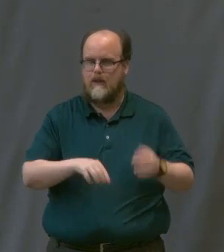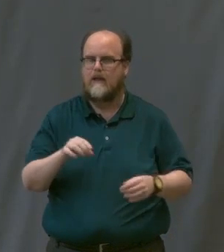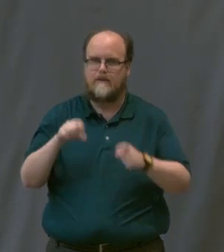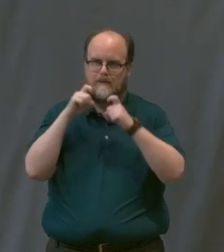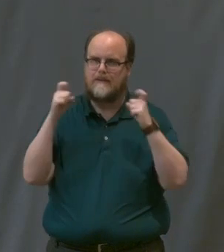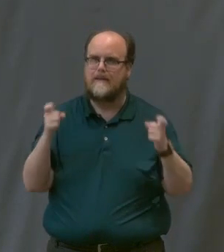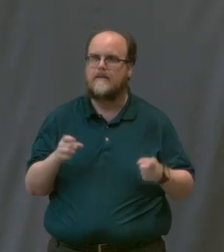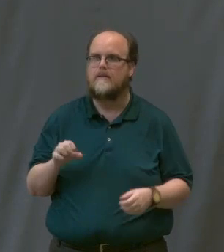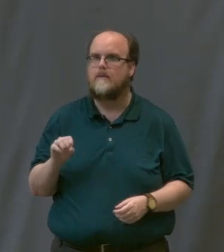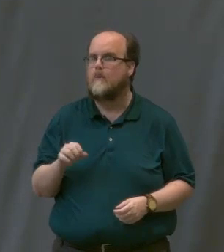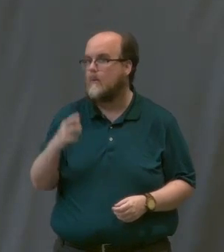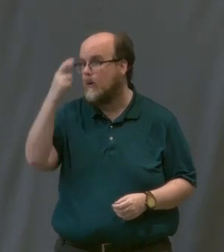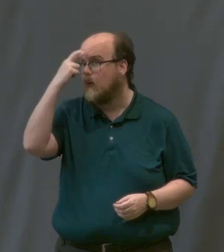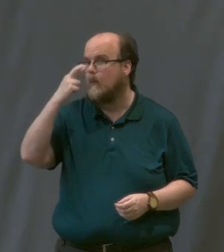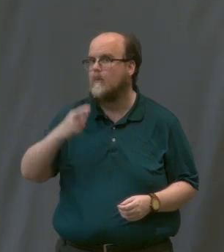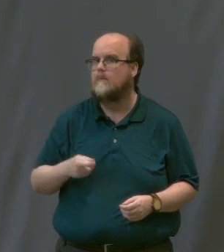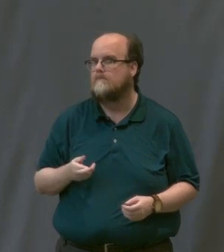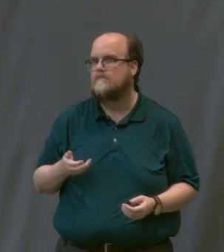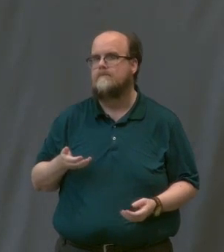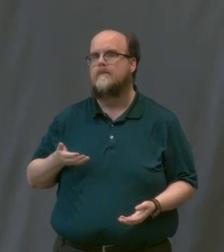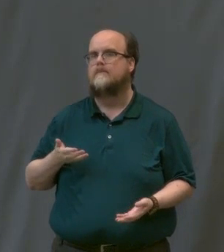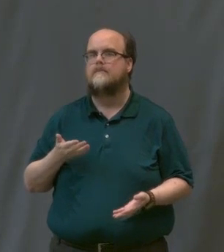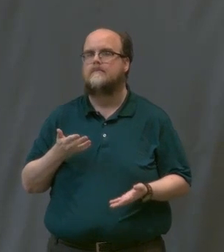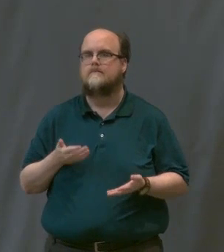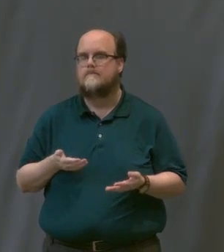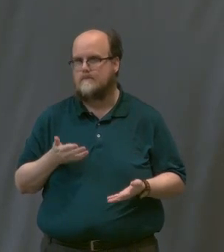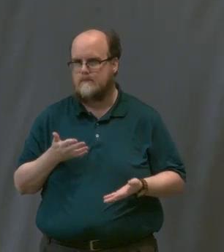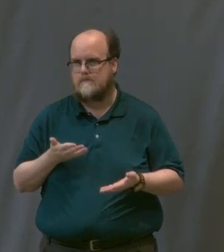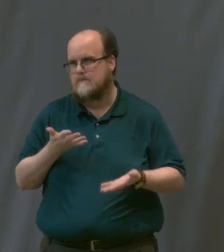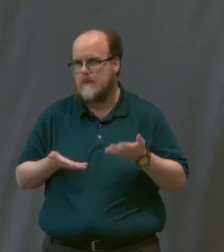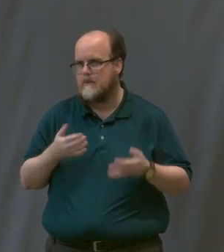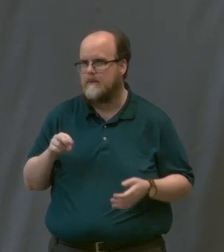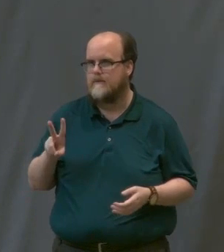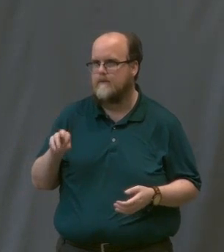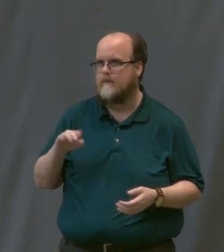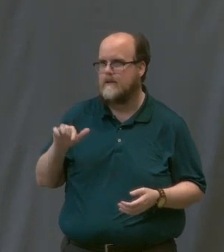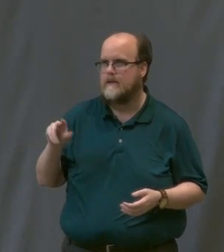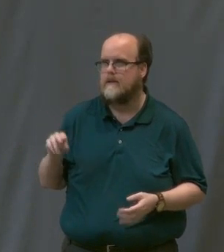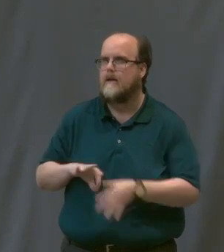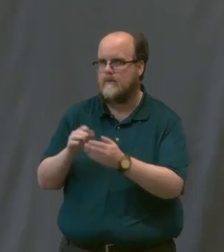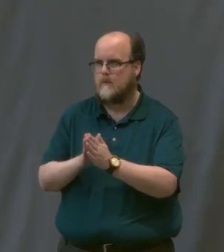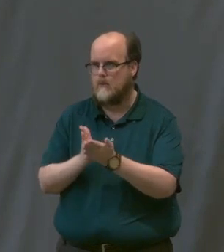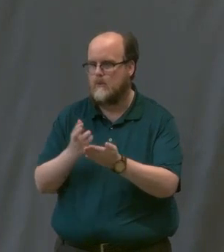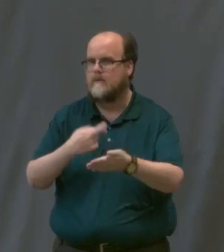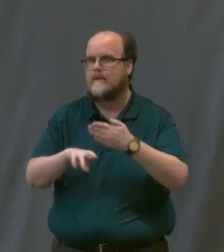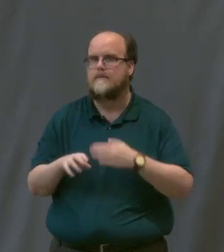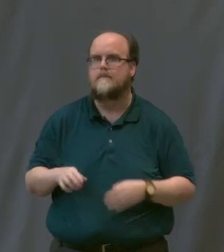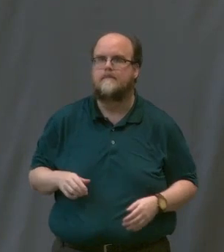therefore Rome is a possibility for being the villain of the book of Revelation.